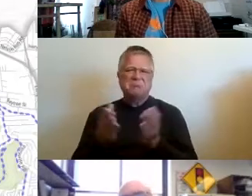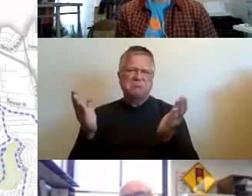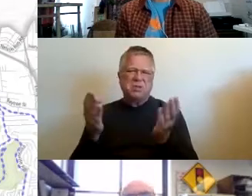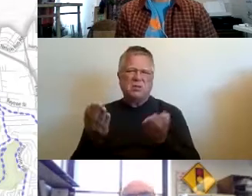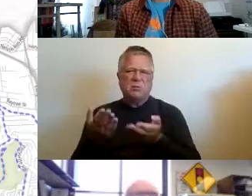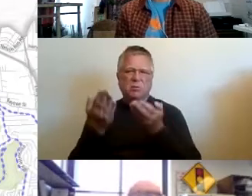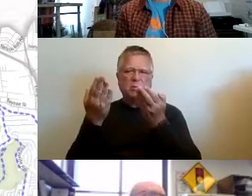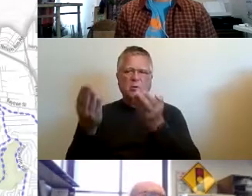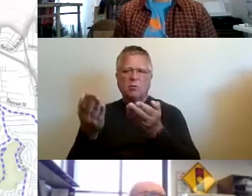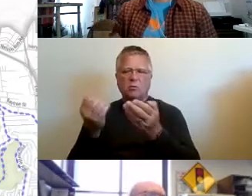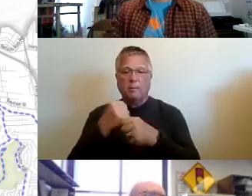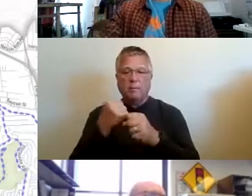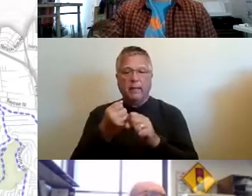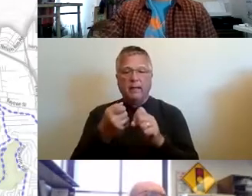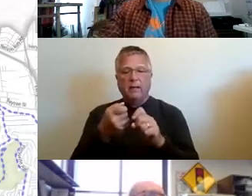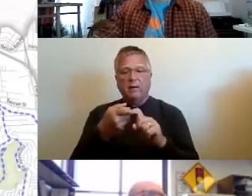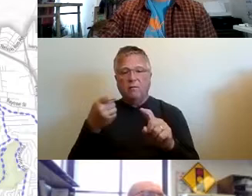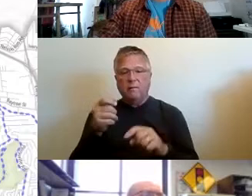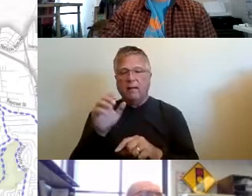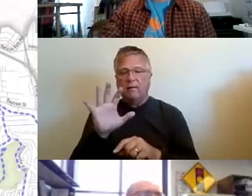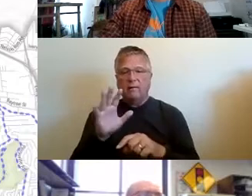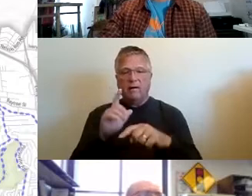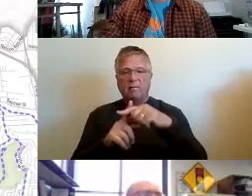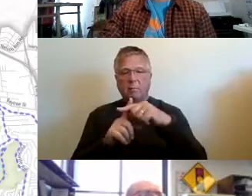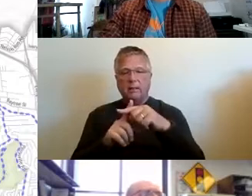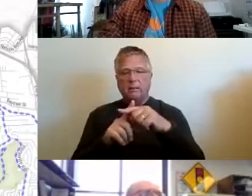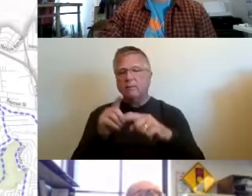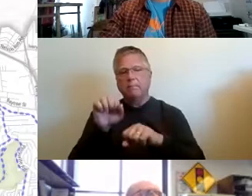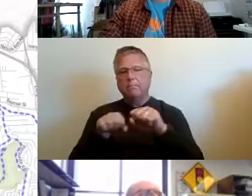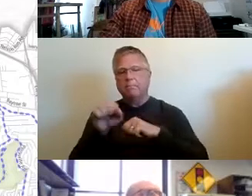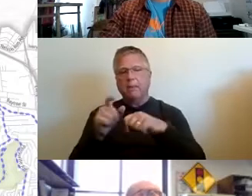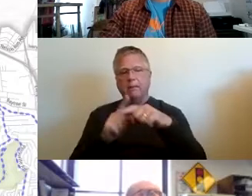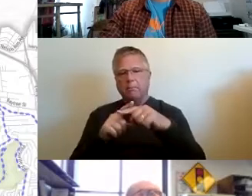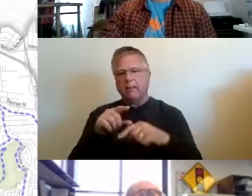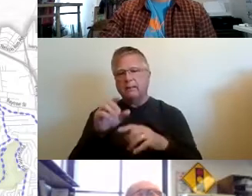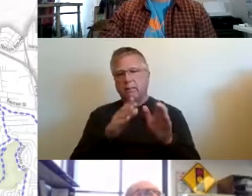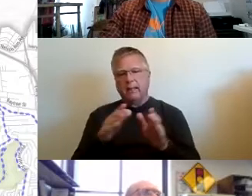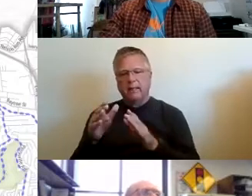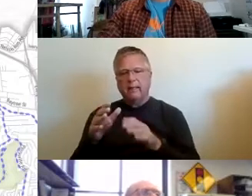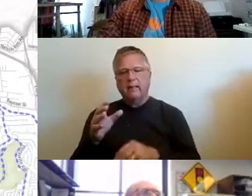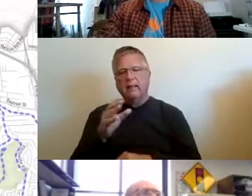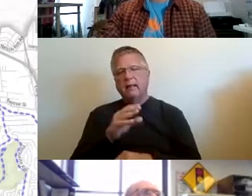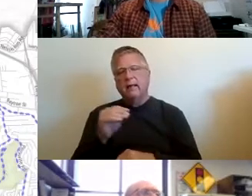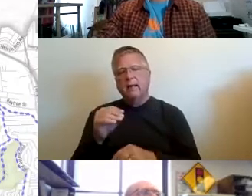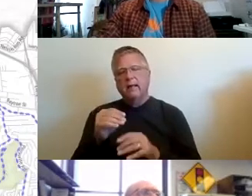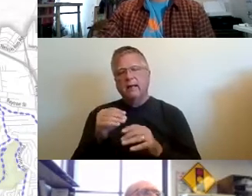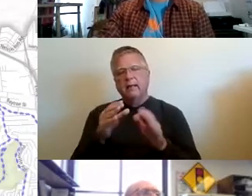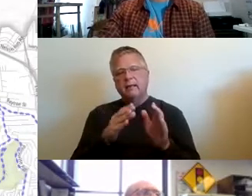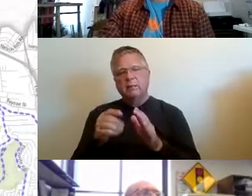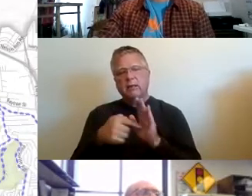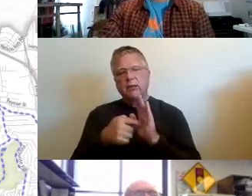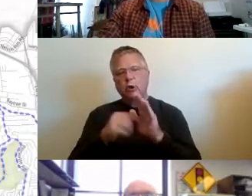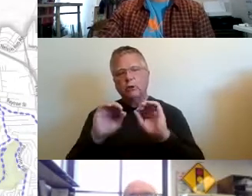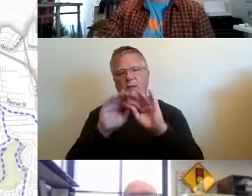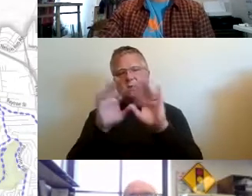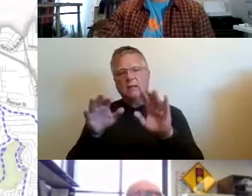that created from that Bike Plus plan. And the plan initially outlines a clear steps toward